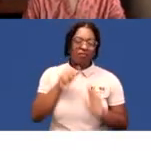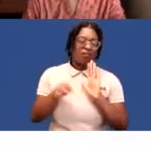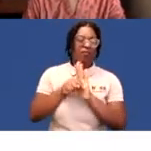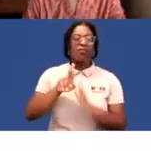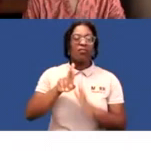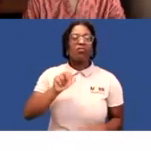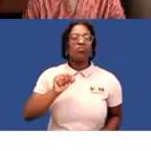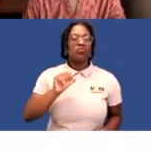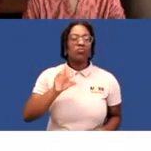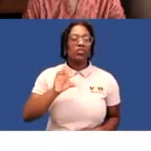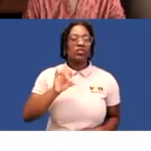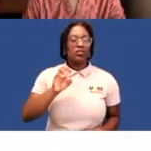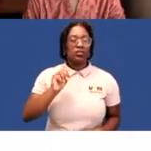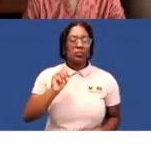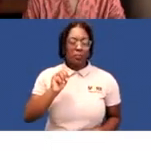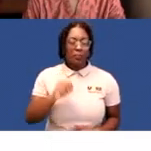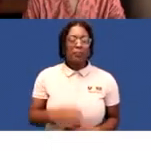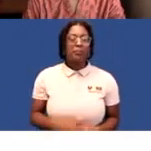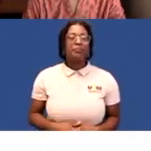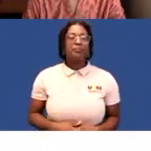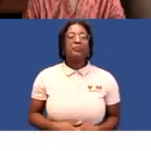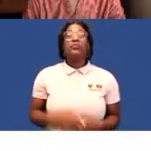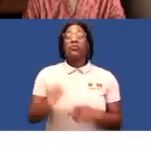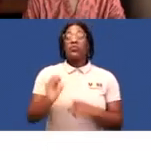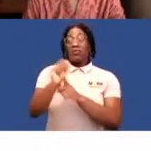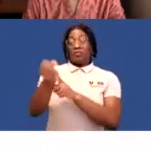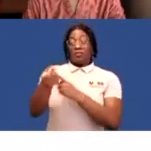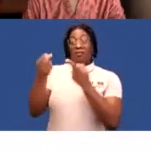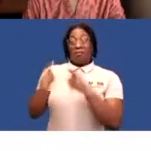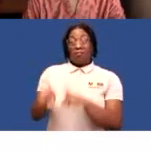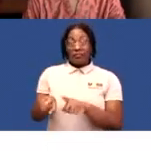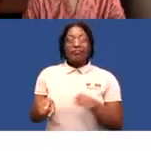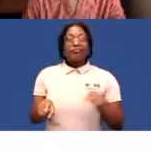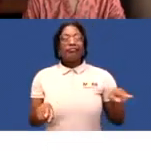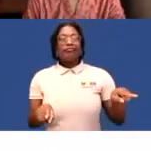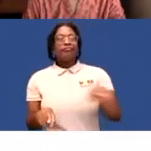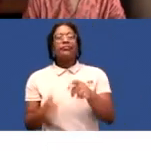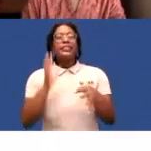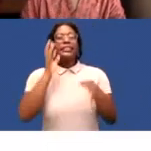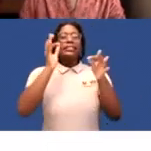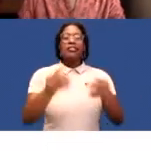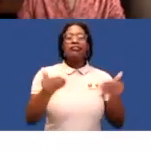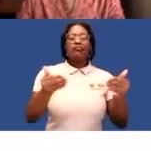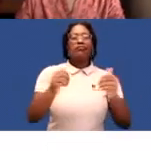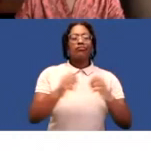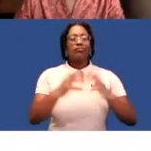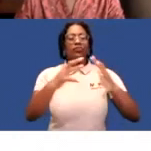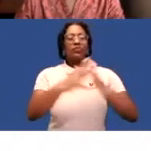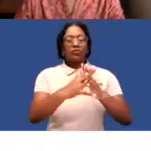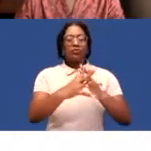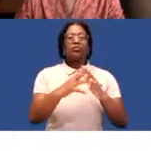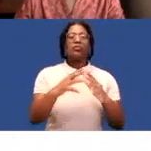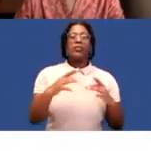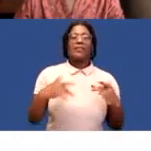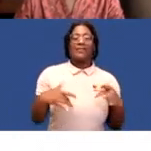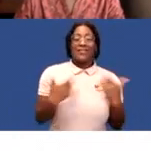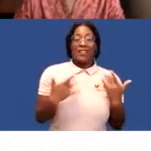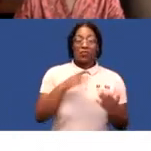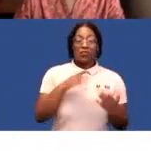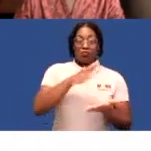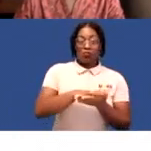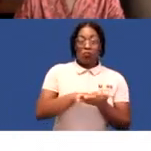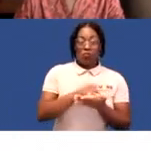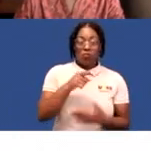group convened a conversation at a local school. At this event, some student voices were heard, but the overall